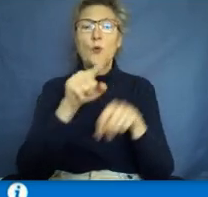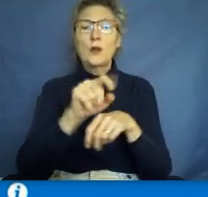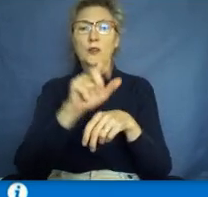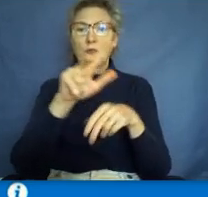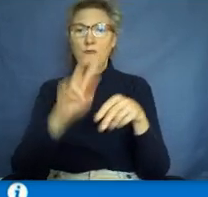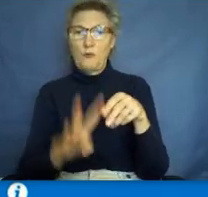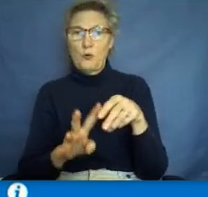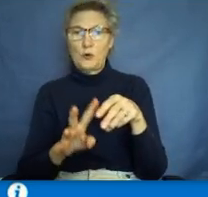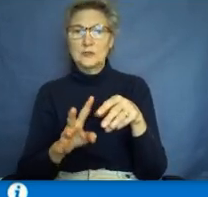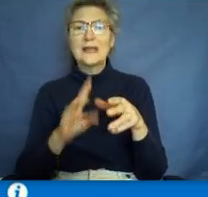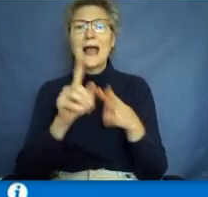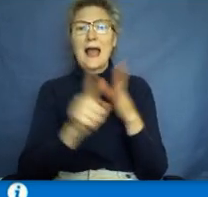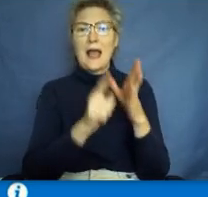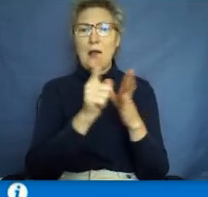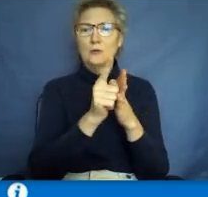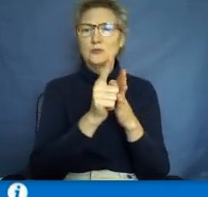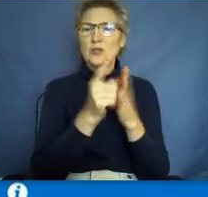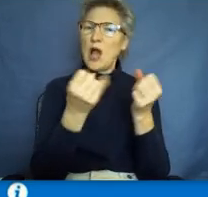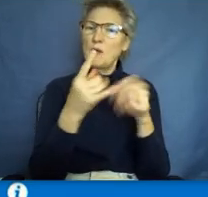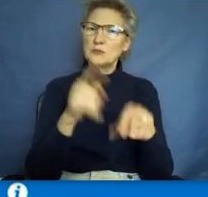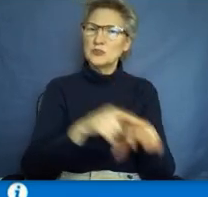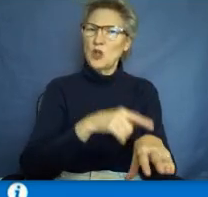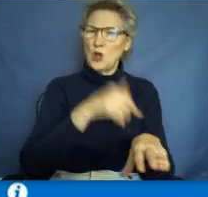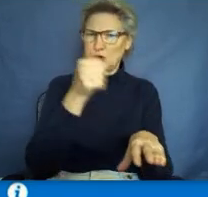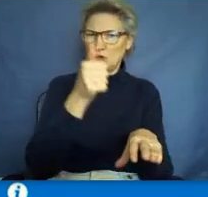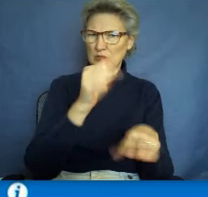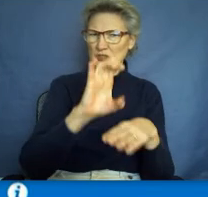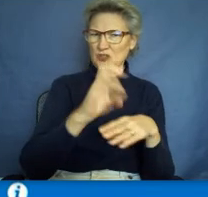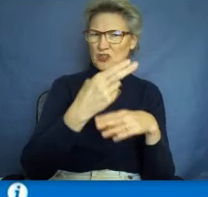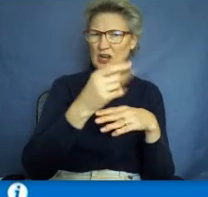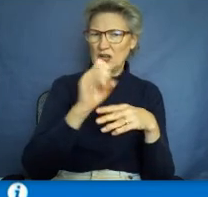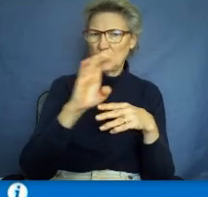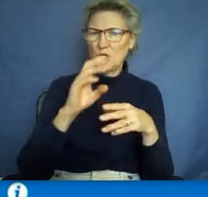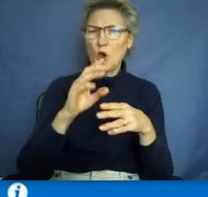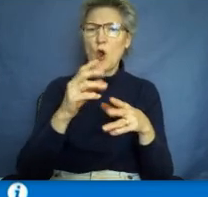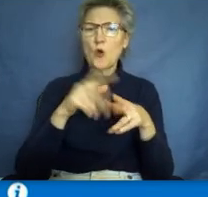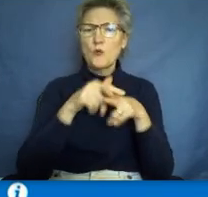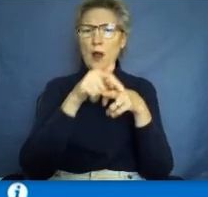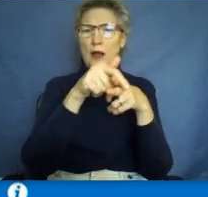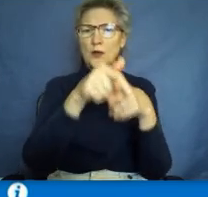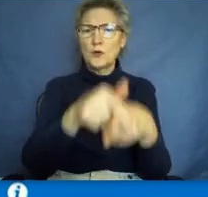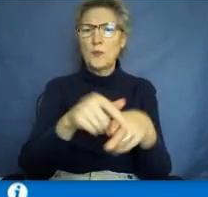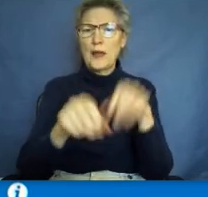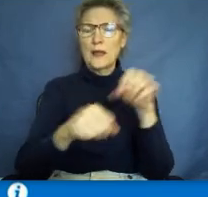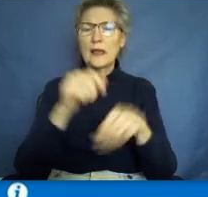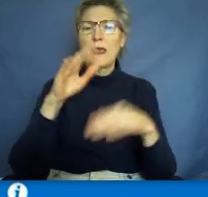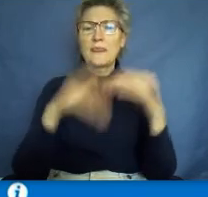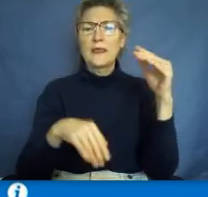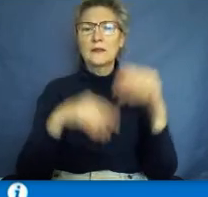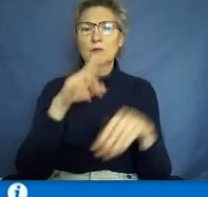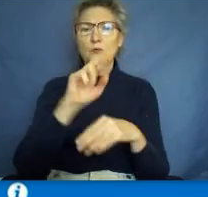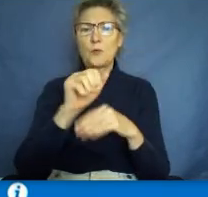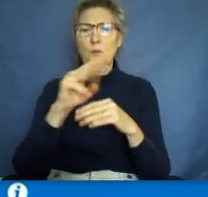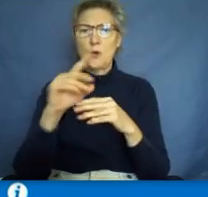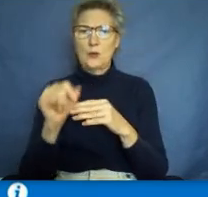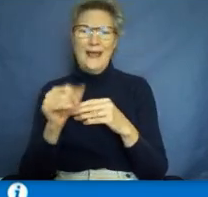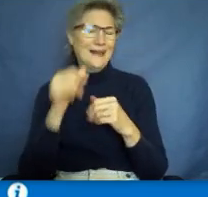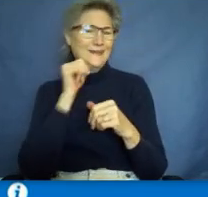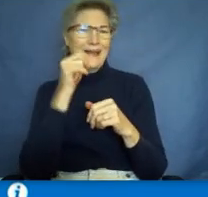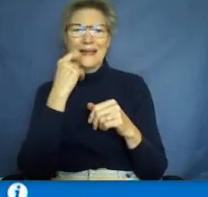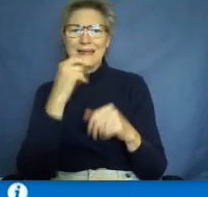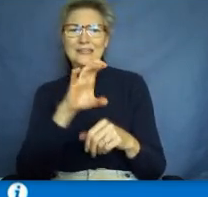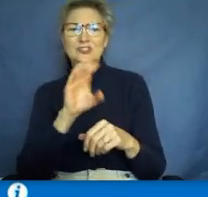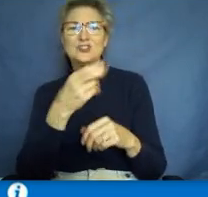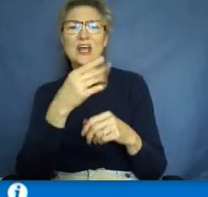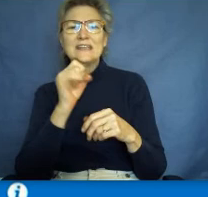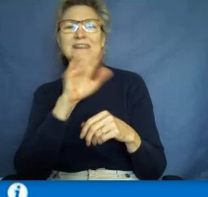warm-up that I was asked to identify 1/4, so 1/4 is right here. I also want to identify where 2 1/4